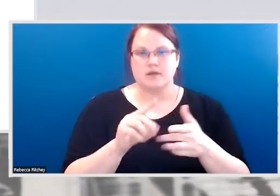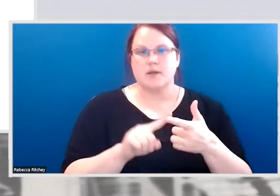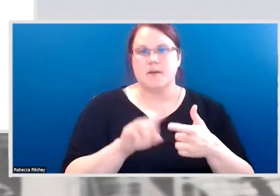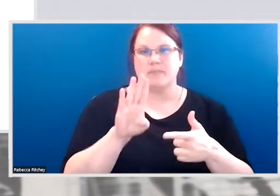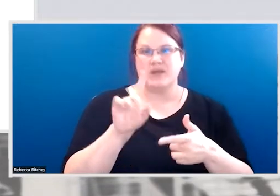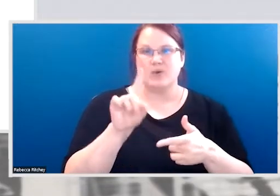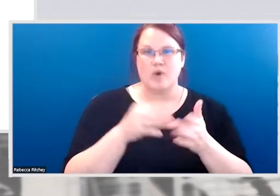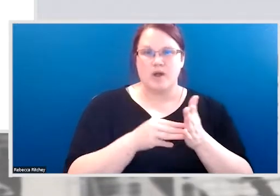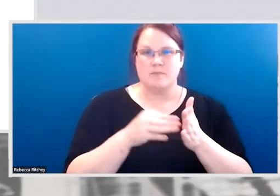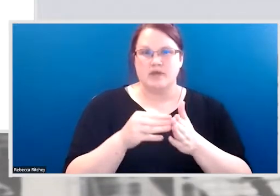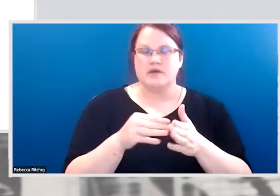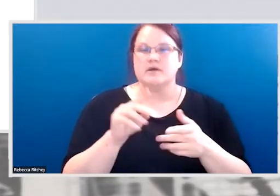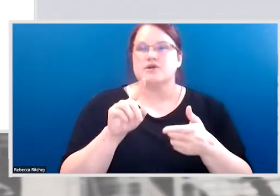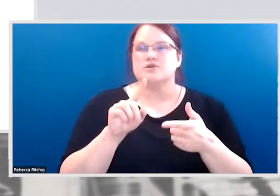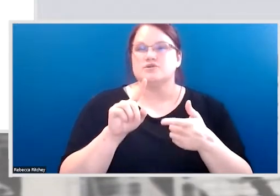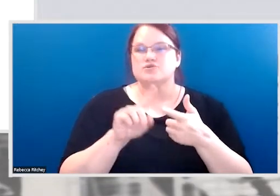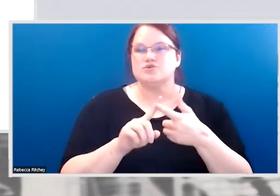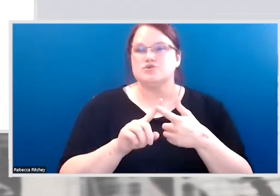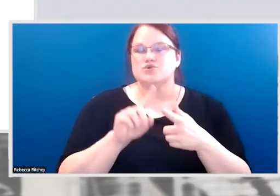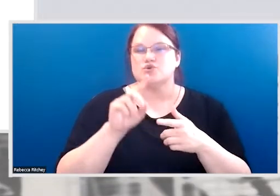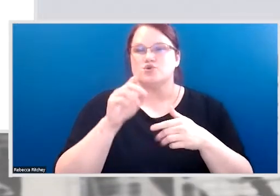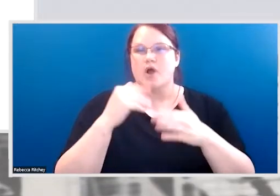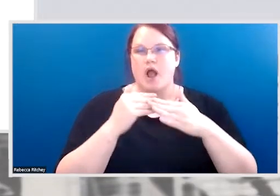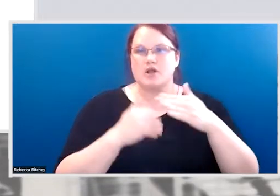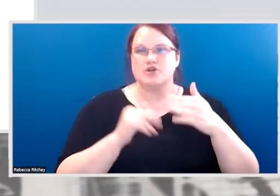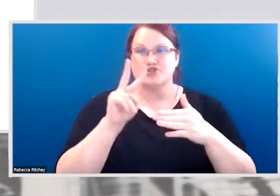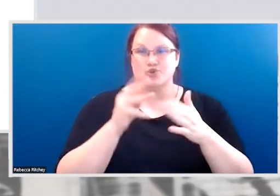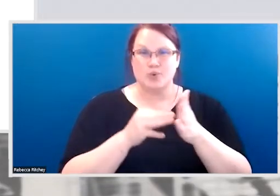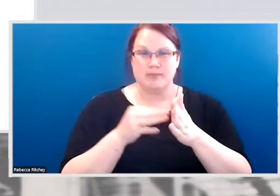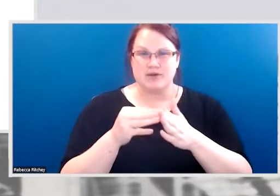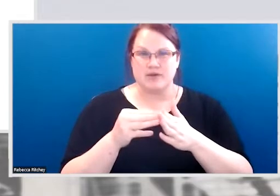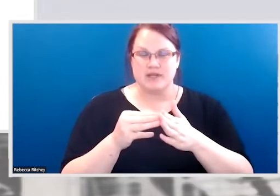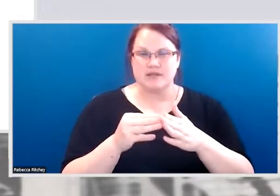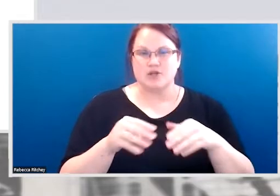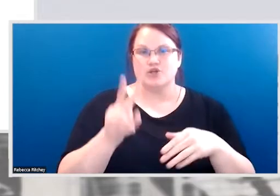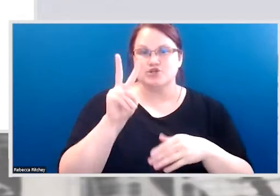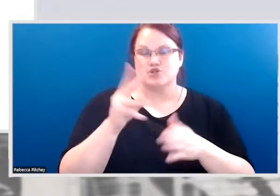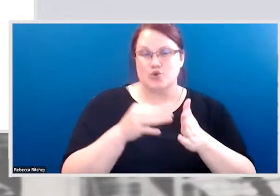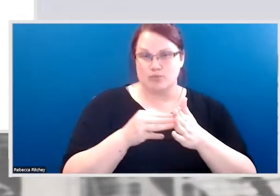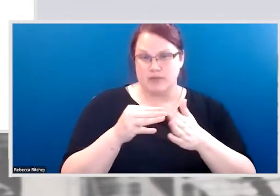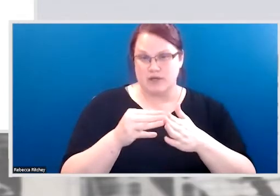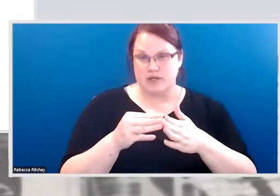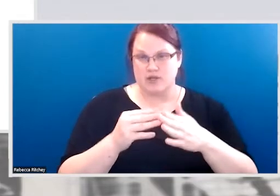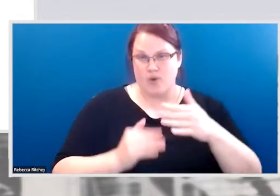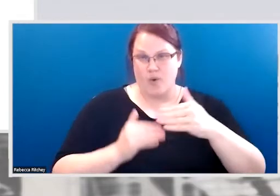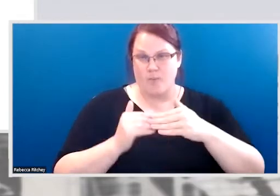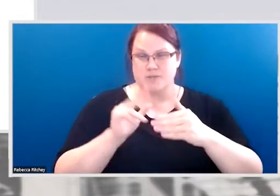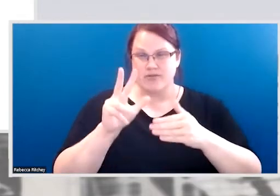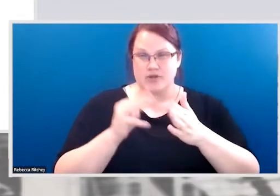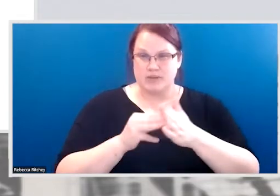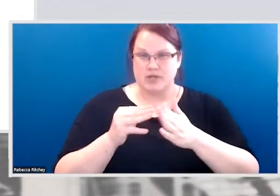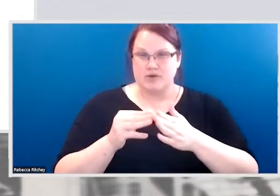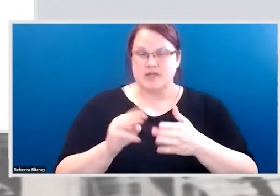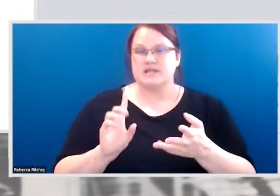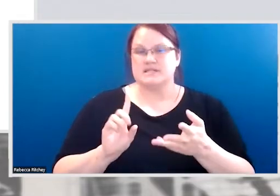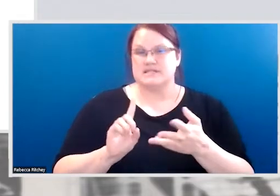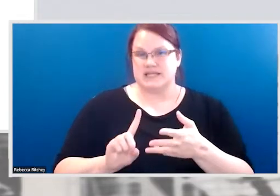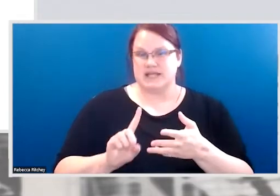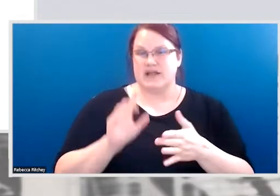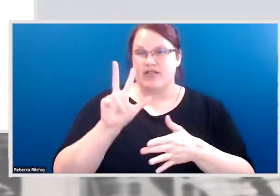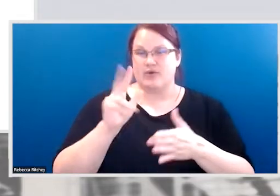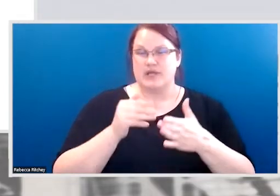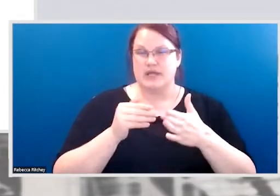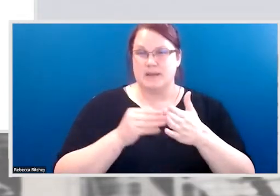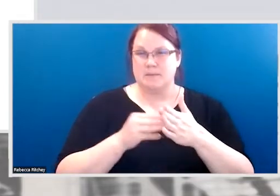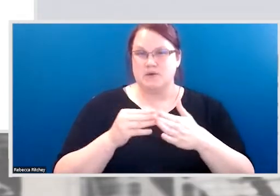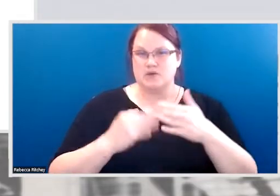1 million to just under 2 million, C is 2 million to almost 3 million, and D is 3 million to almost